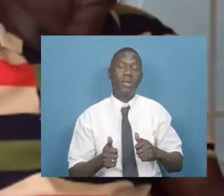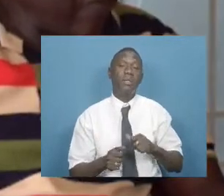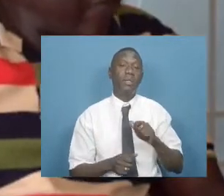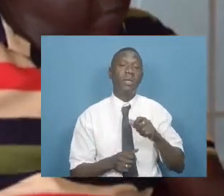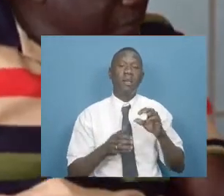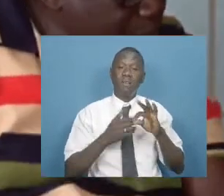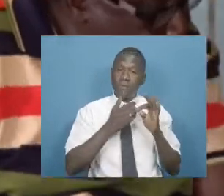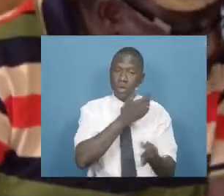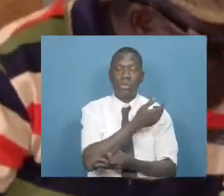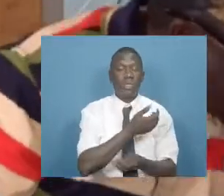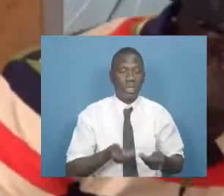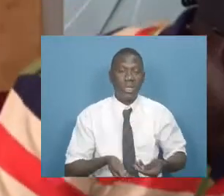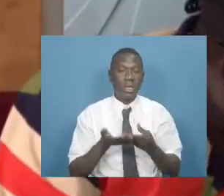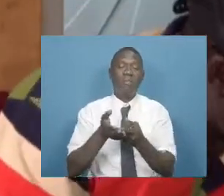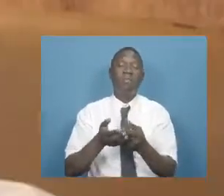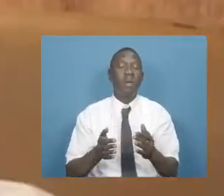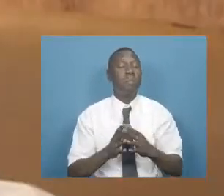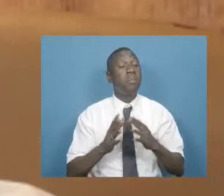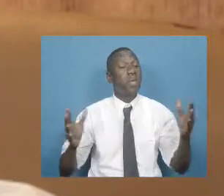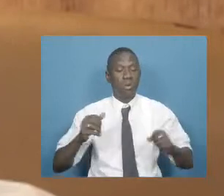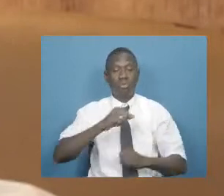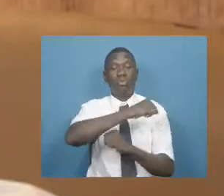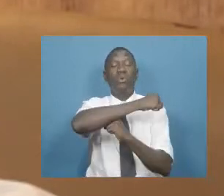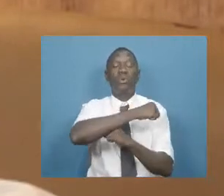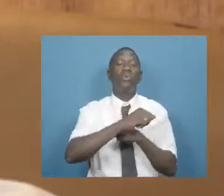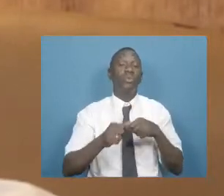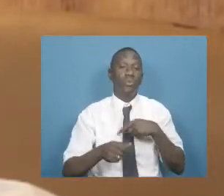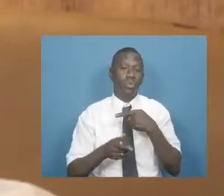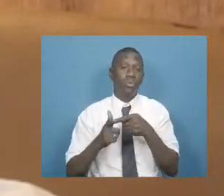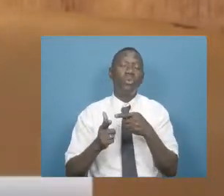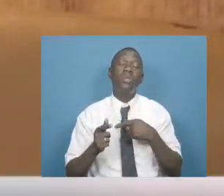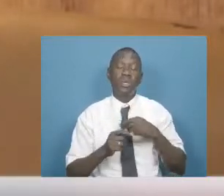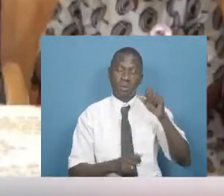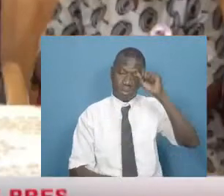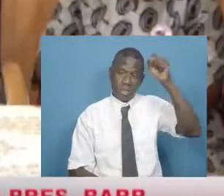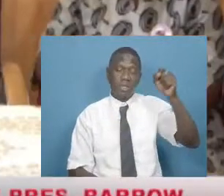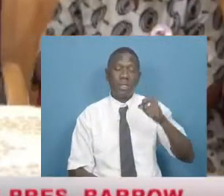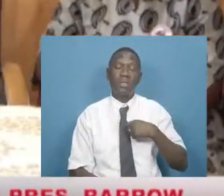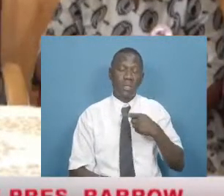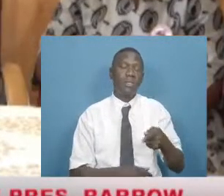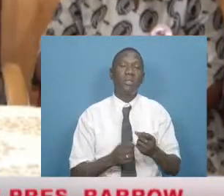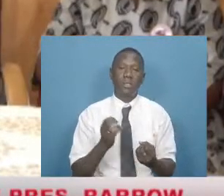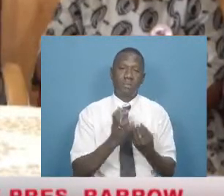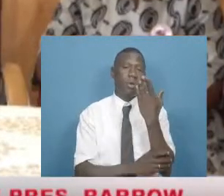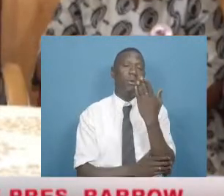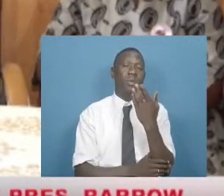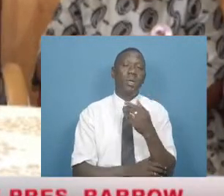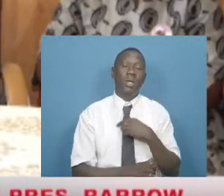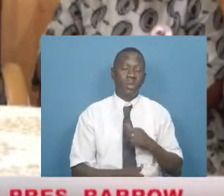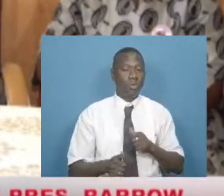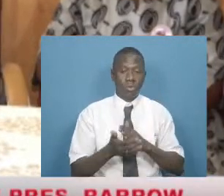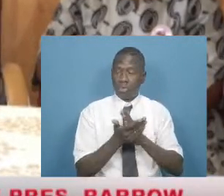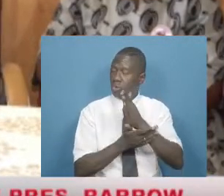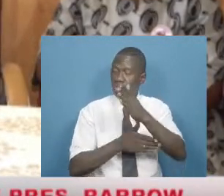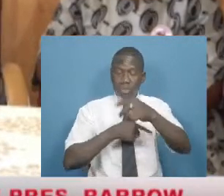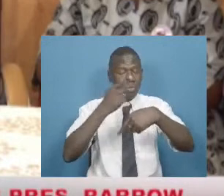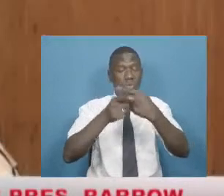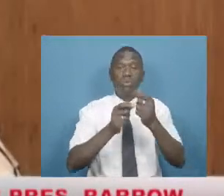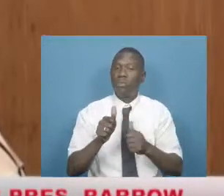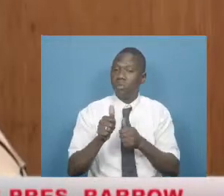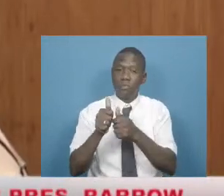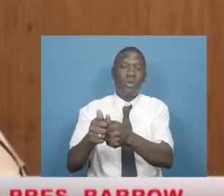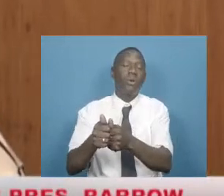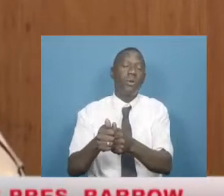given unprecedented support to the president in his course to develop the country, and will continue to rally behind President-elect Adama Barrow